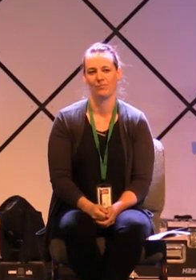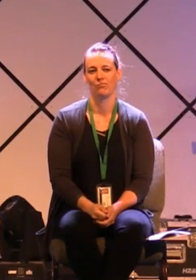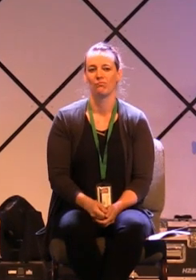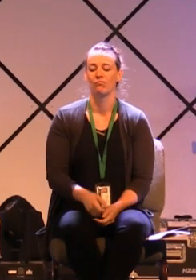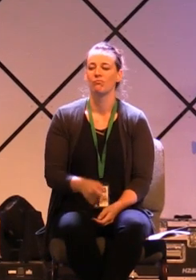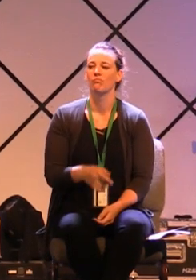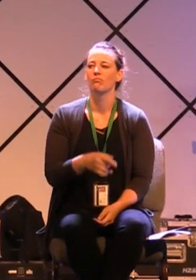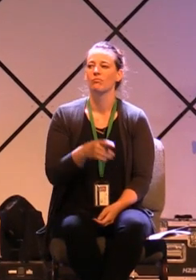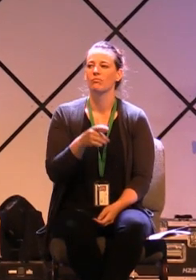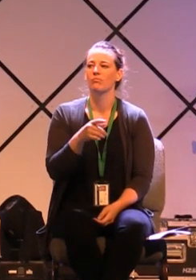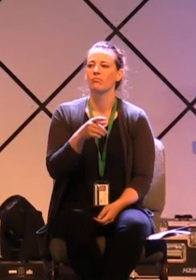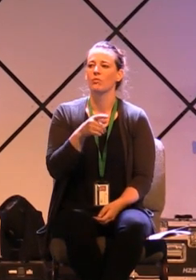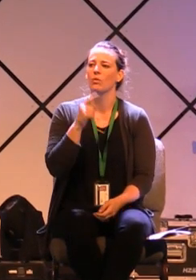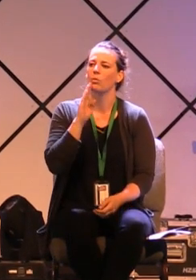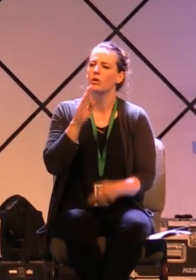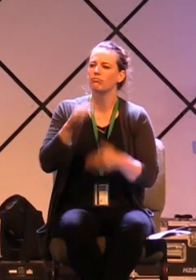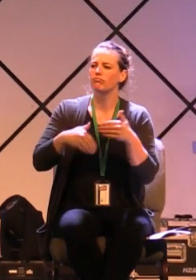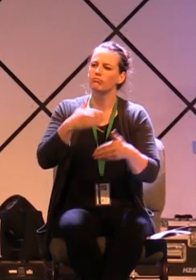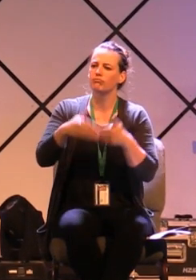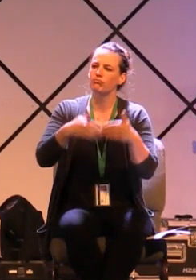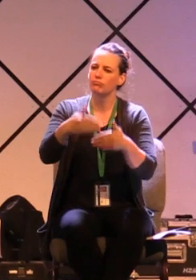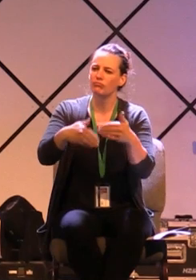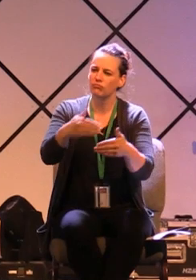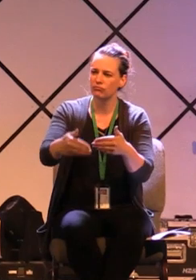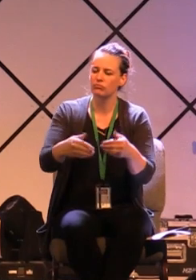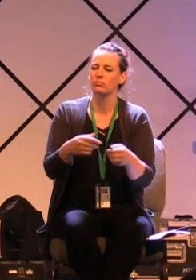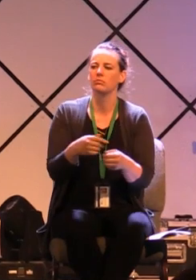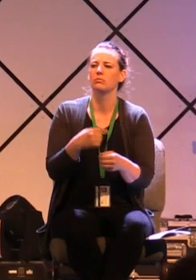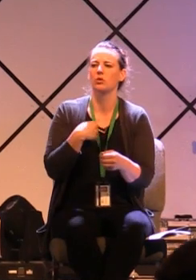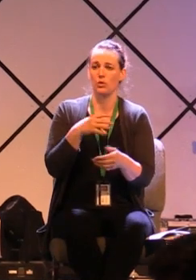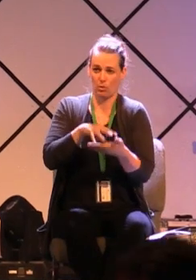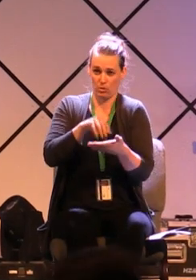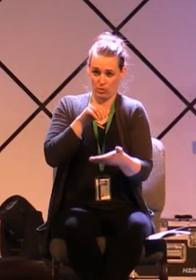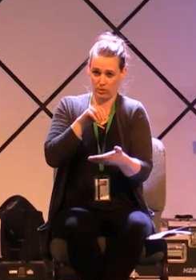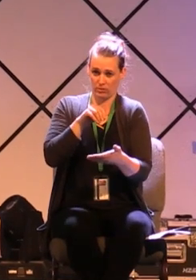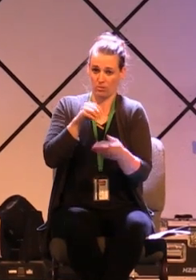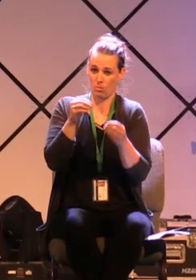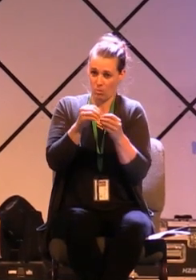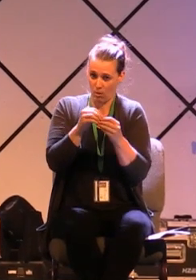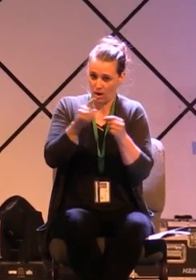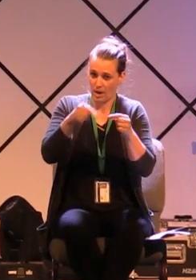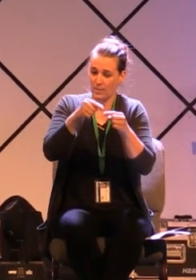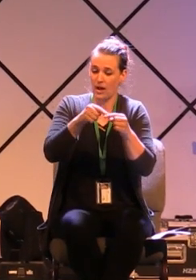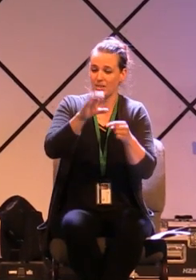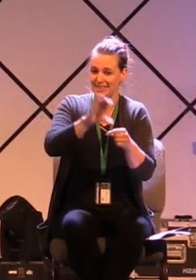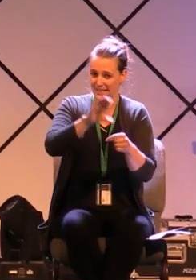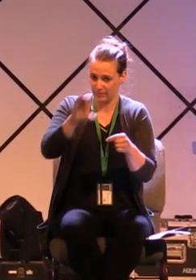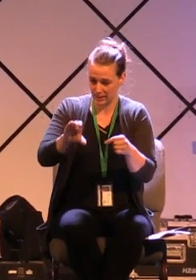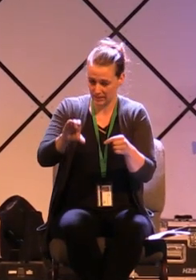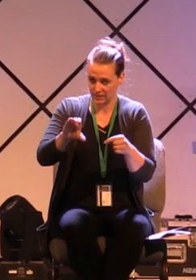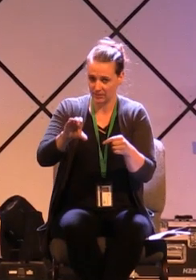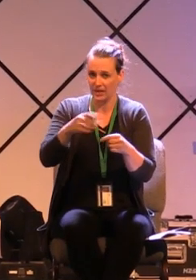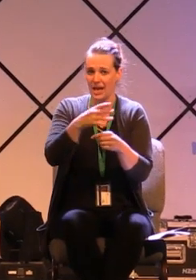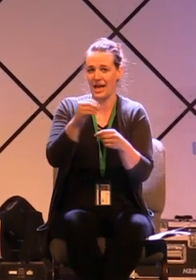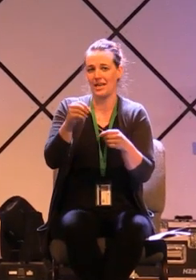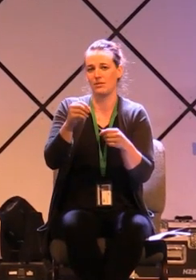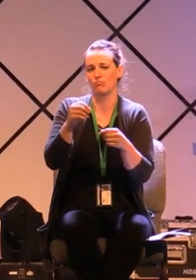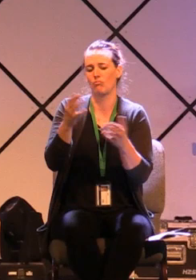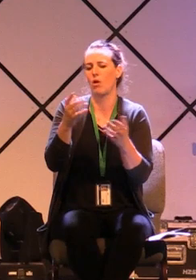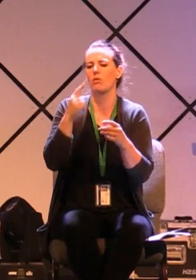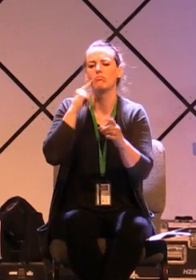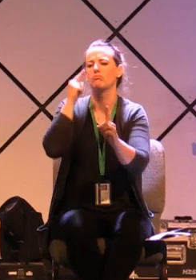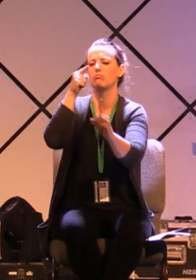As you go through the ceremony today, you will learn more about Canine Companions and our